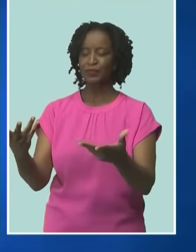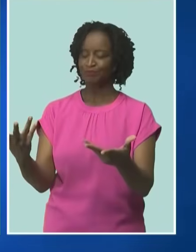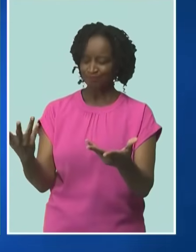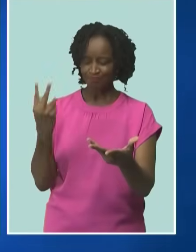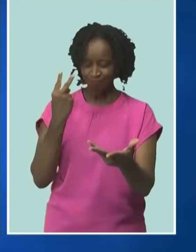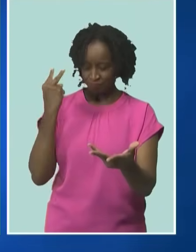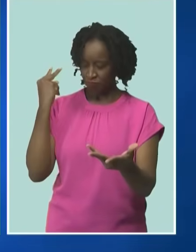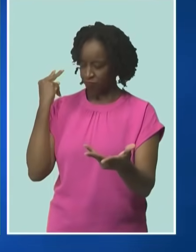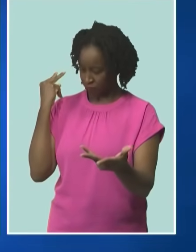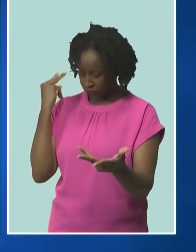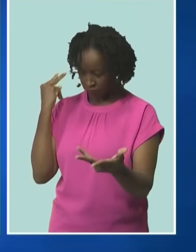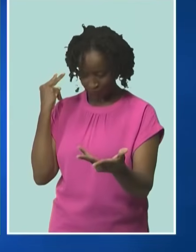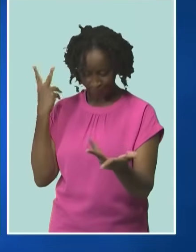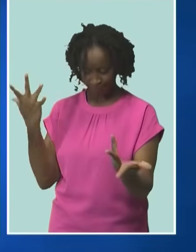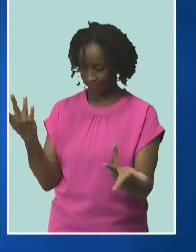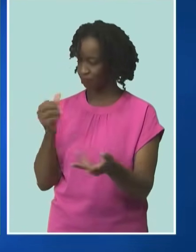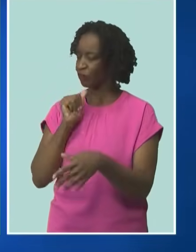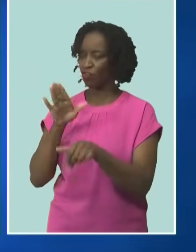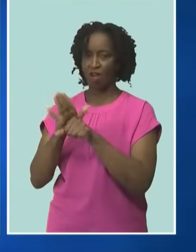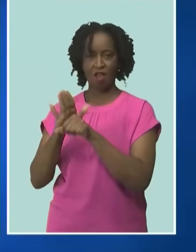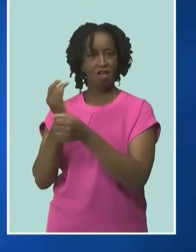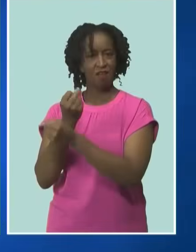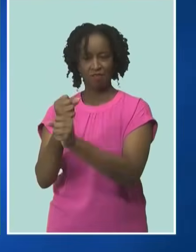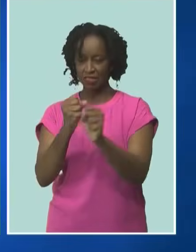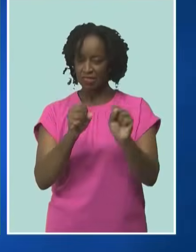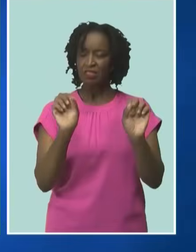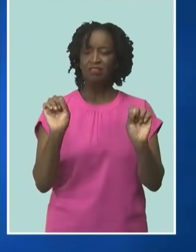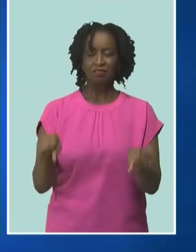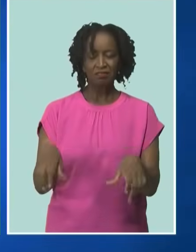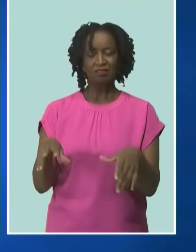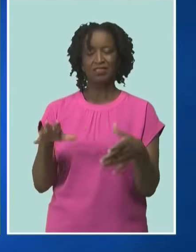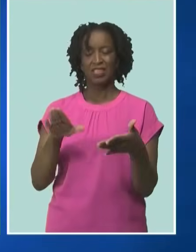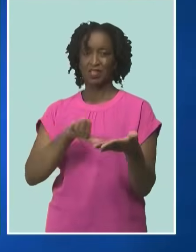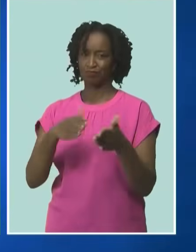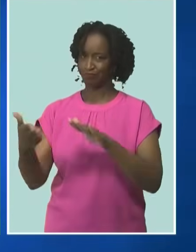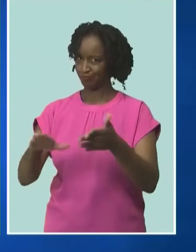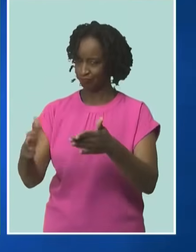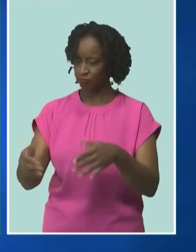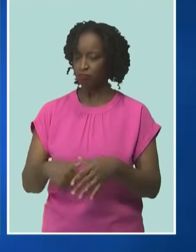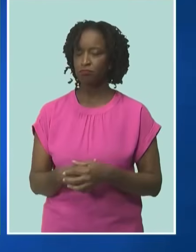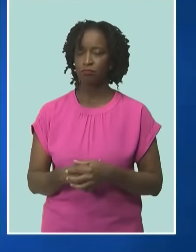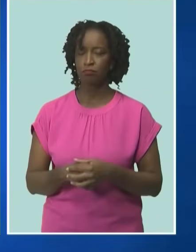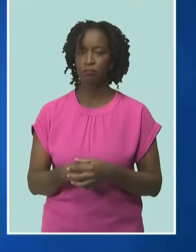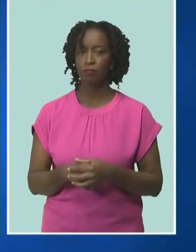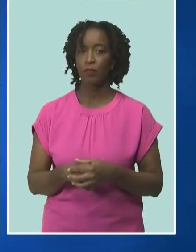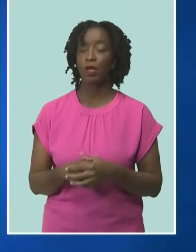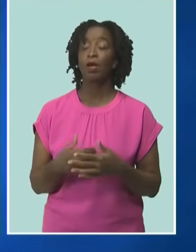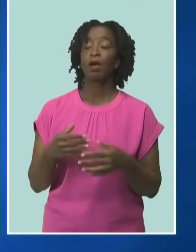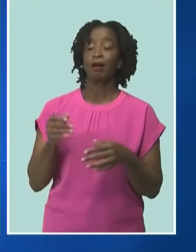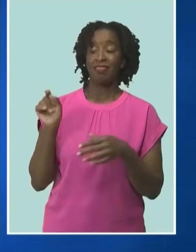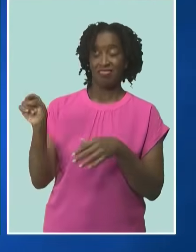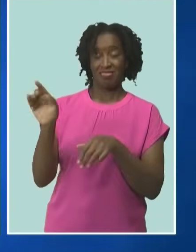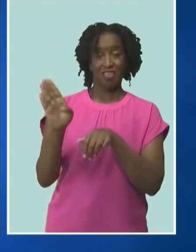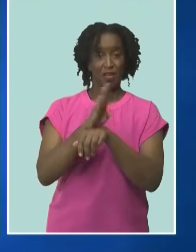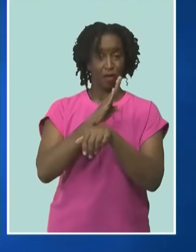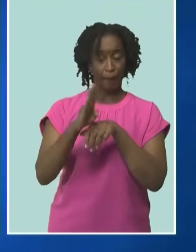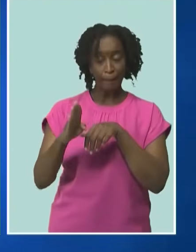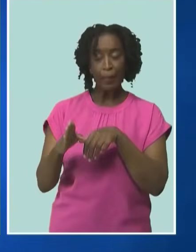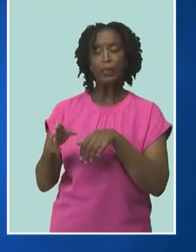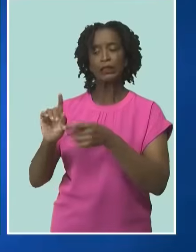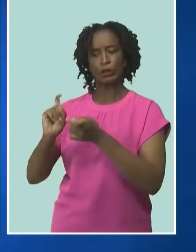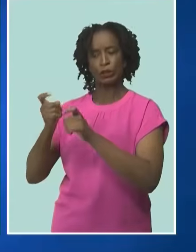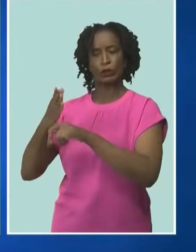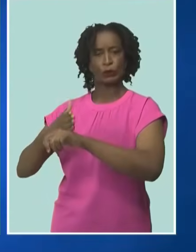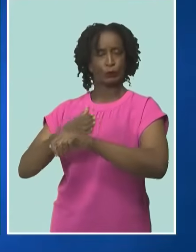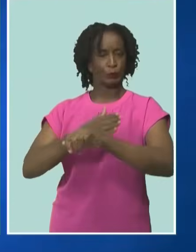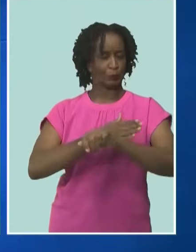made strides, particularly with new and refurbished properties. However, he warns that many older buildings,